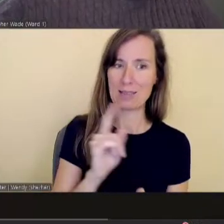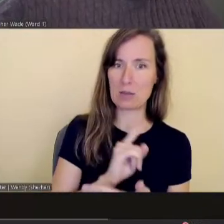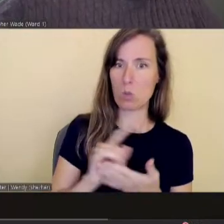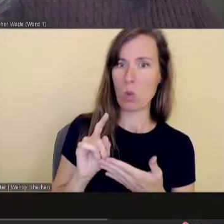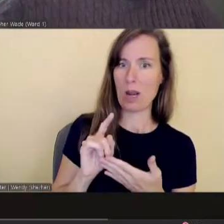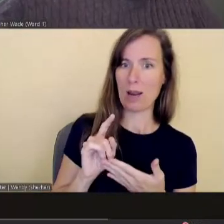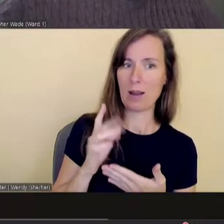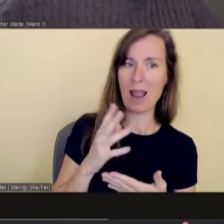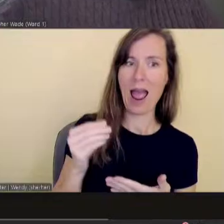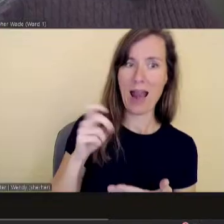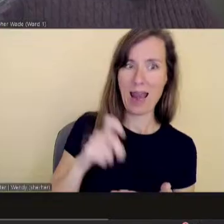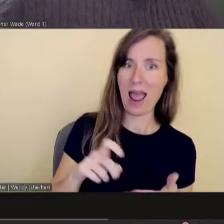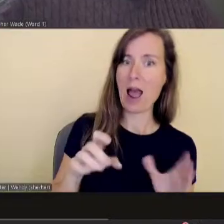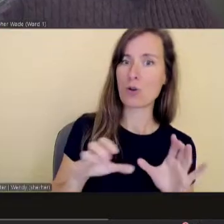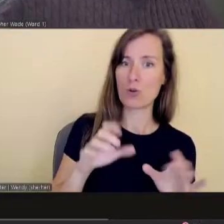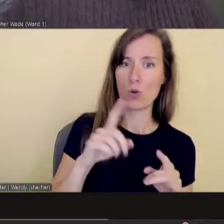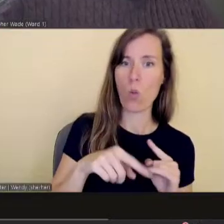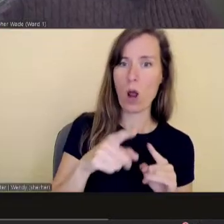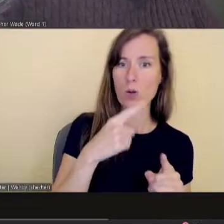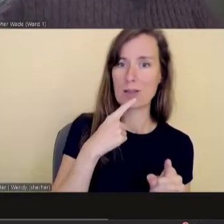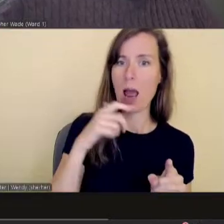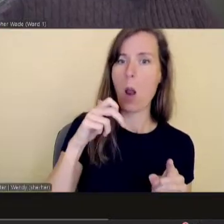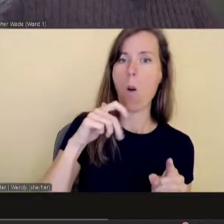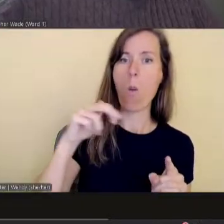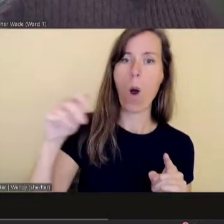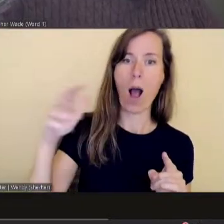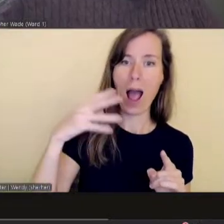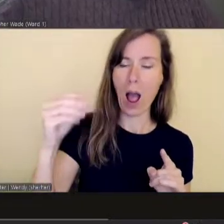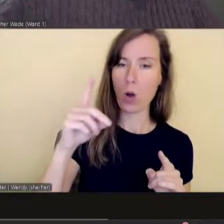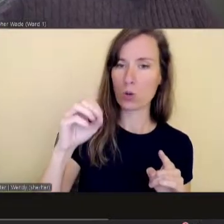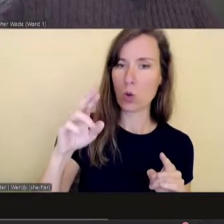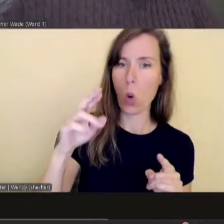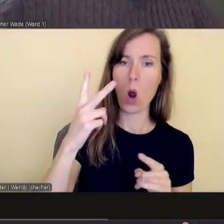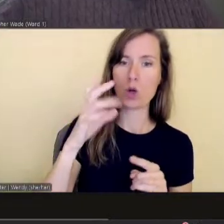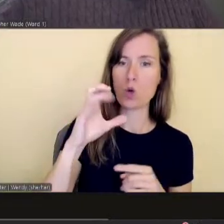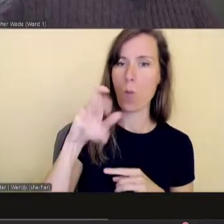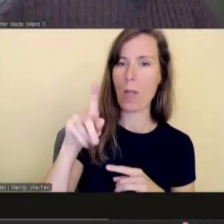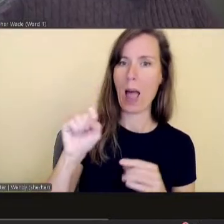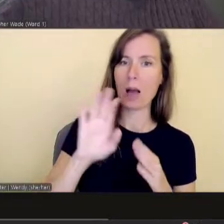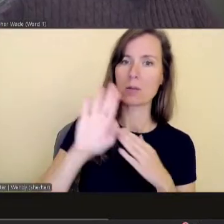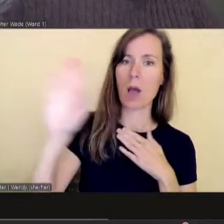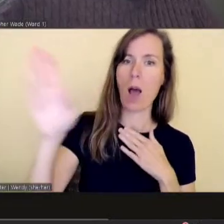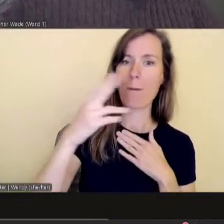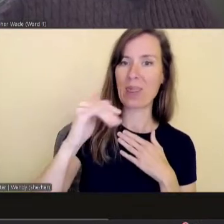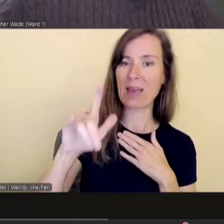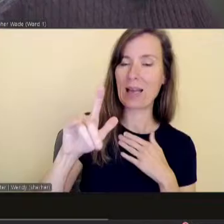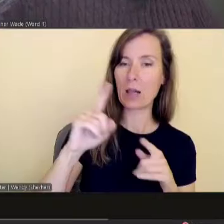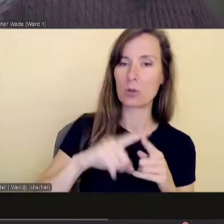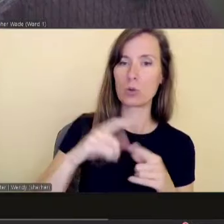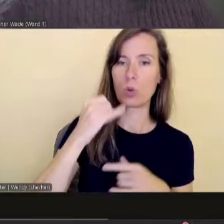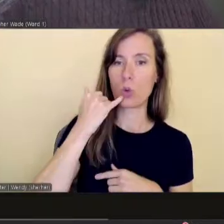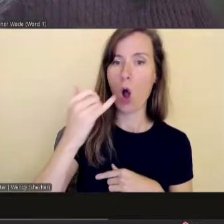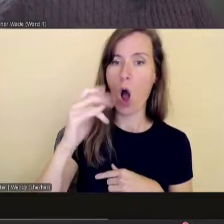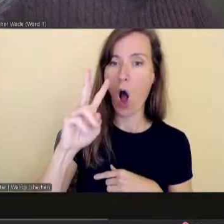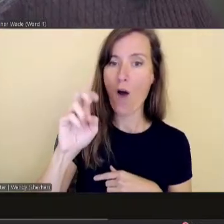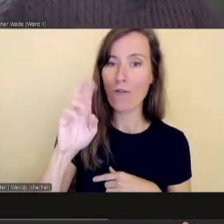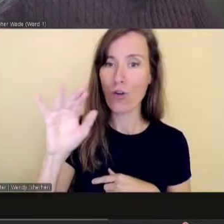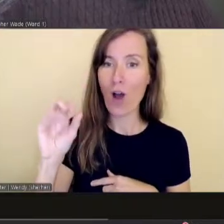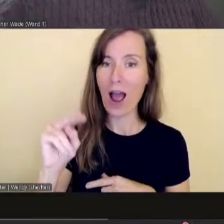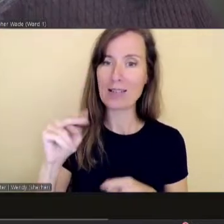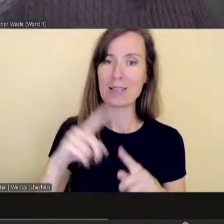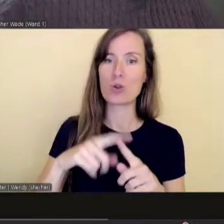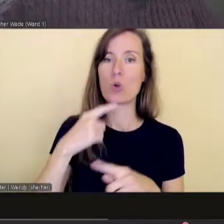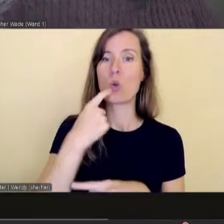to do just what you said, walk out the door and walk 2 blocks up the hill in order to call Verizon to tell them they didn't